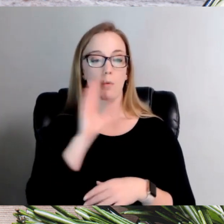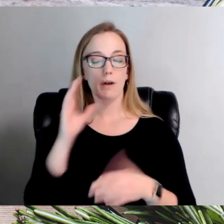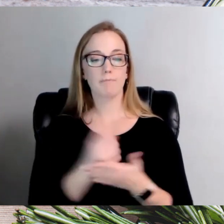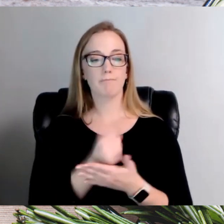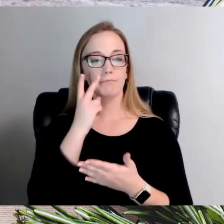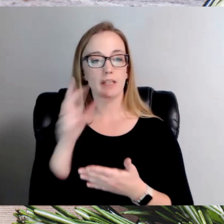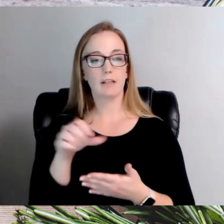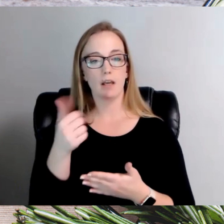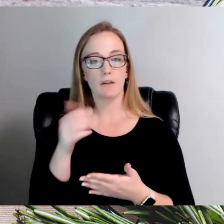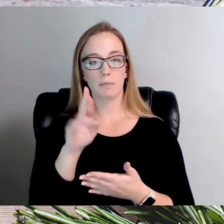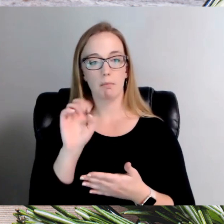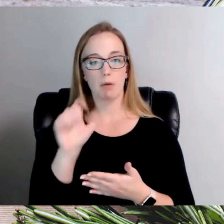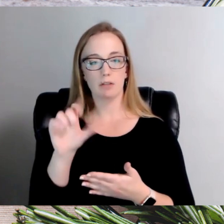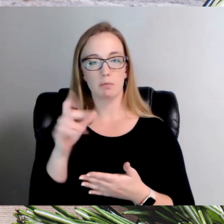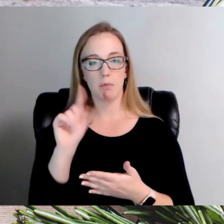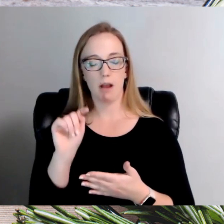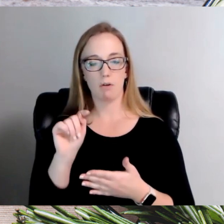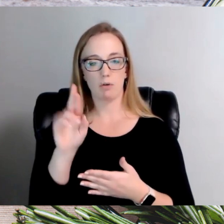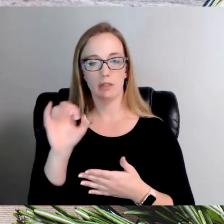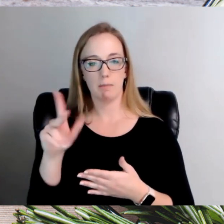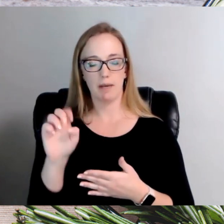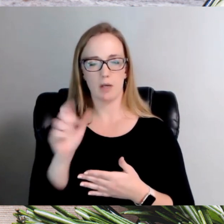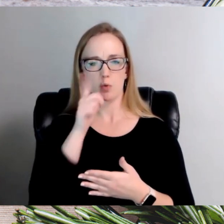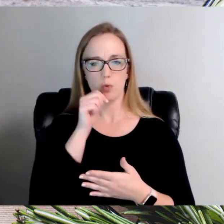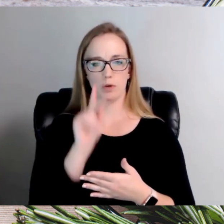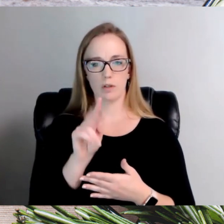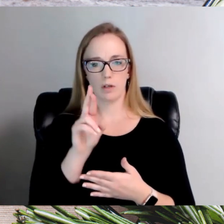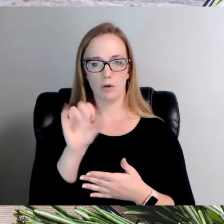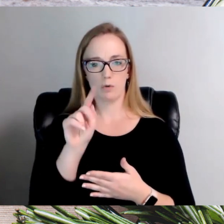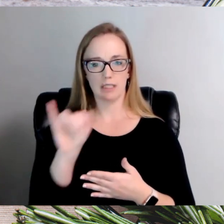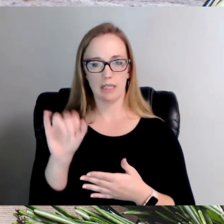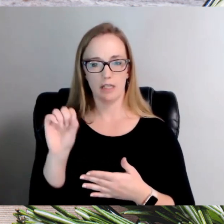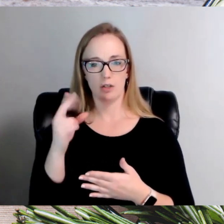And let me show you what our finished product will look like.